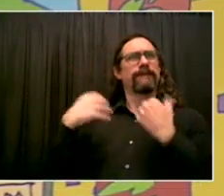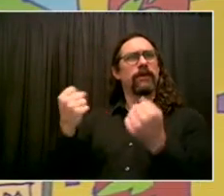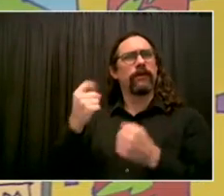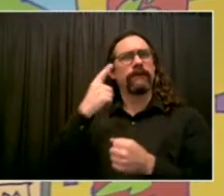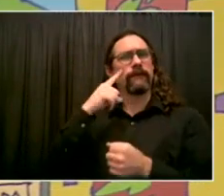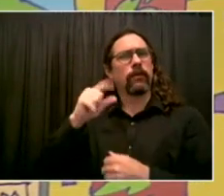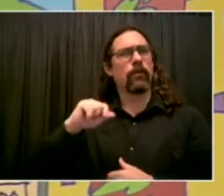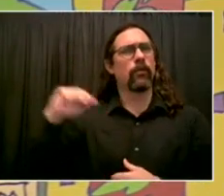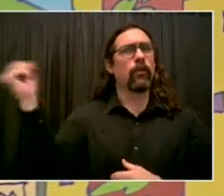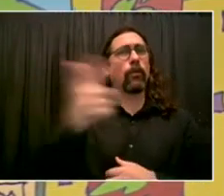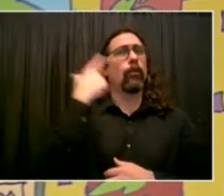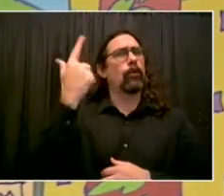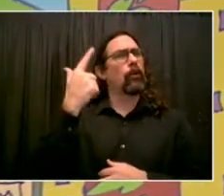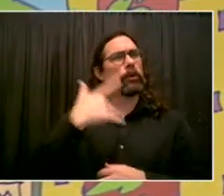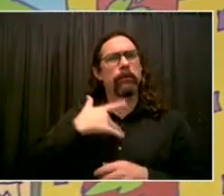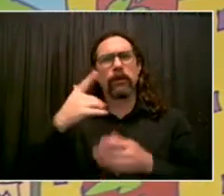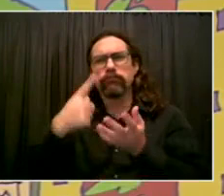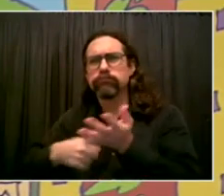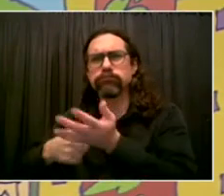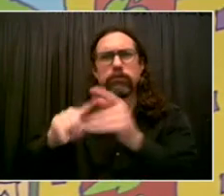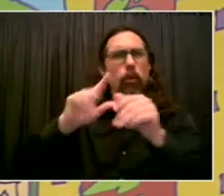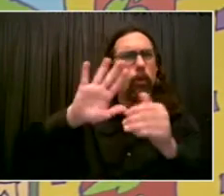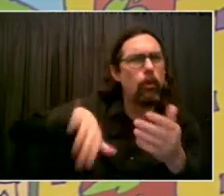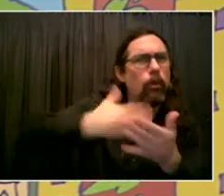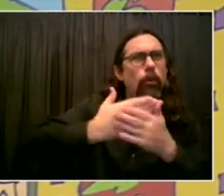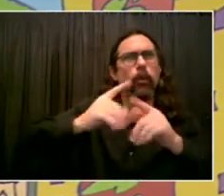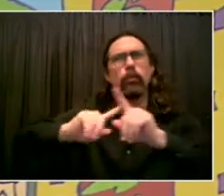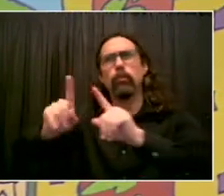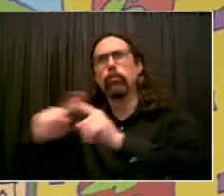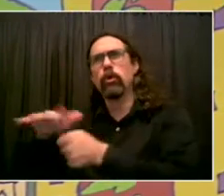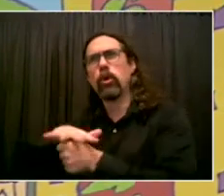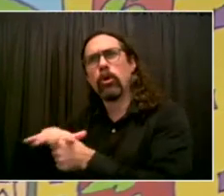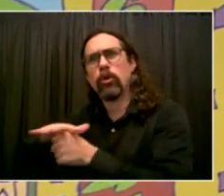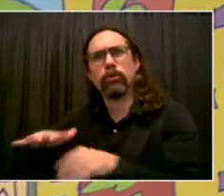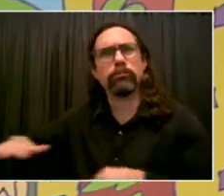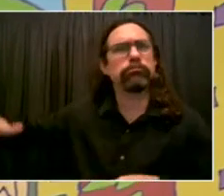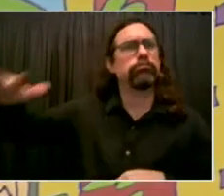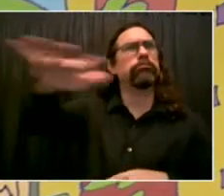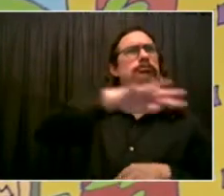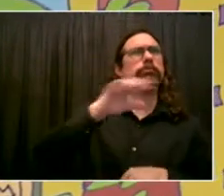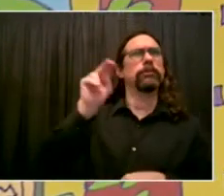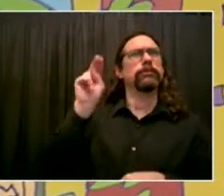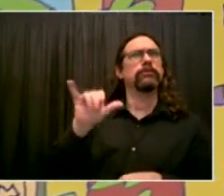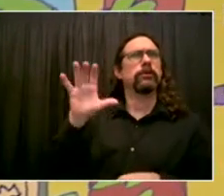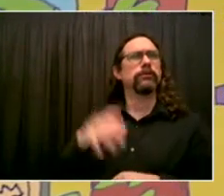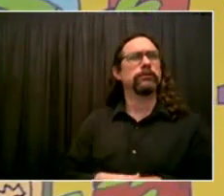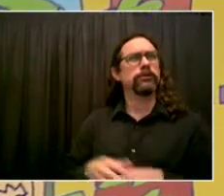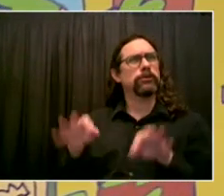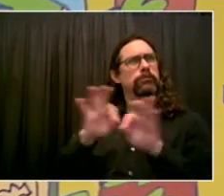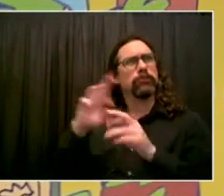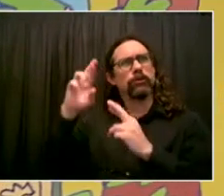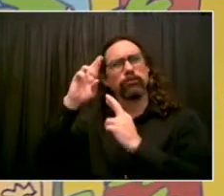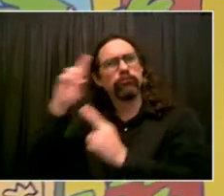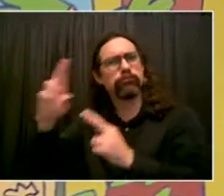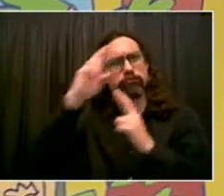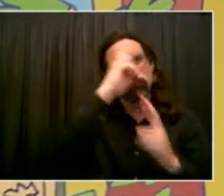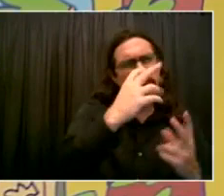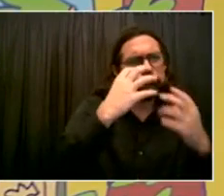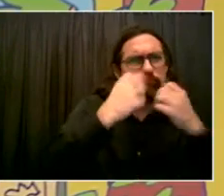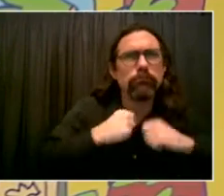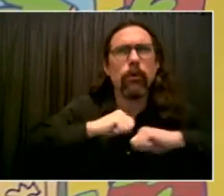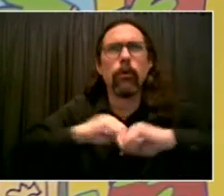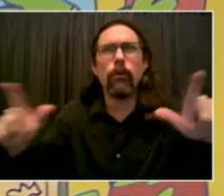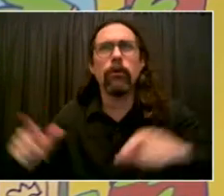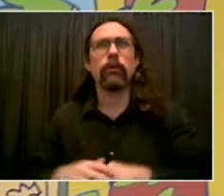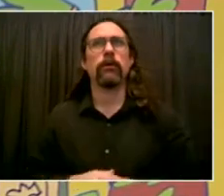they deserved before, and also New Yorkers who often didn't get the investment and the support they needed sufficiently before. And we're going to right